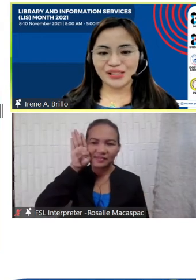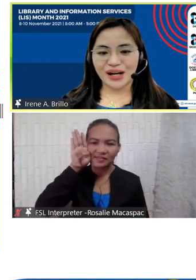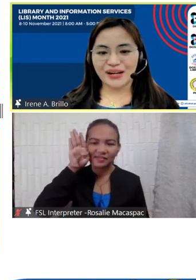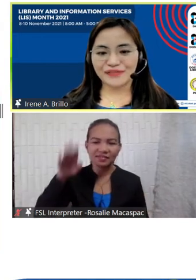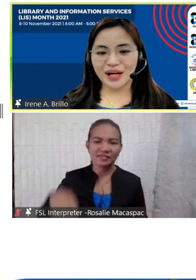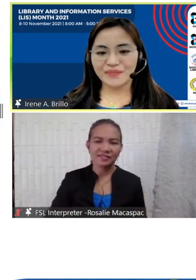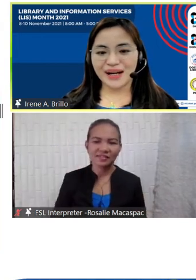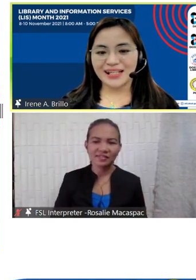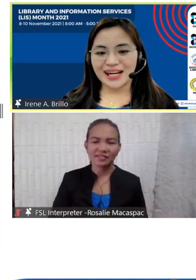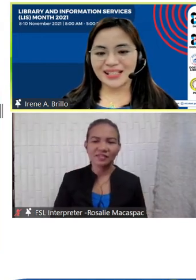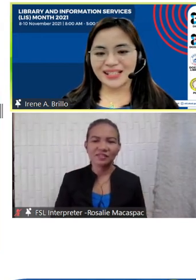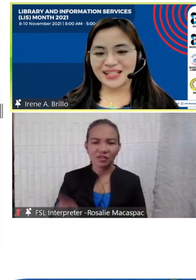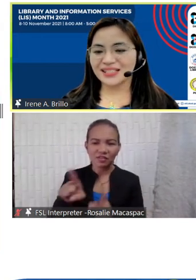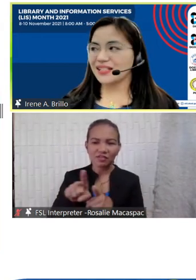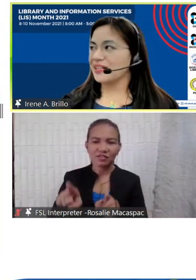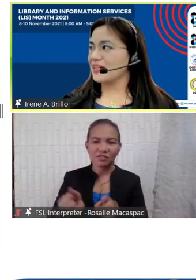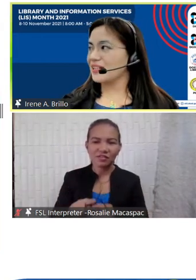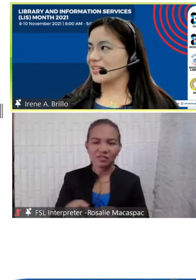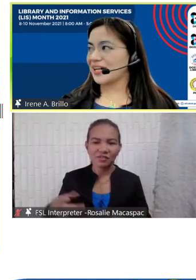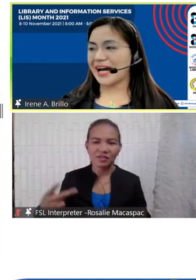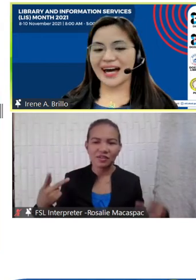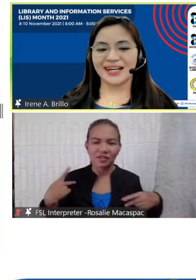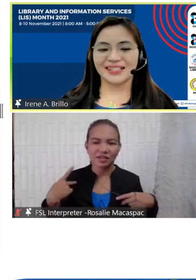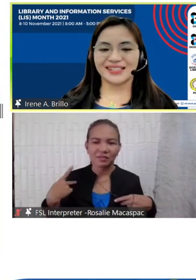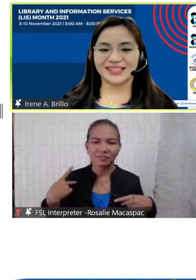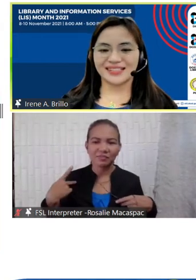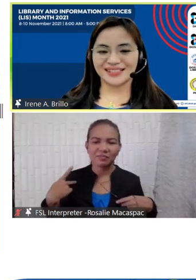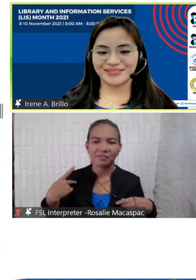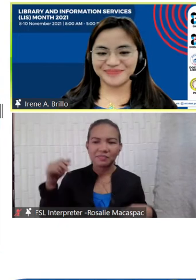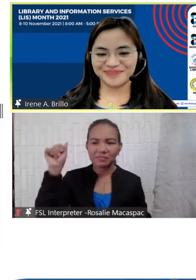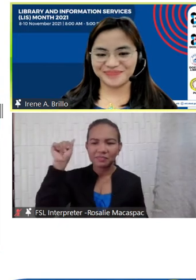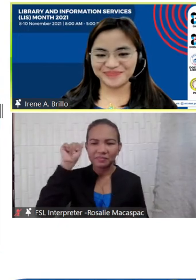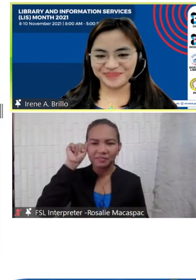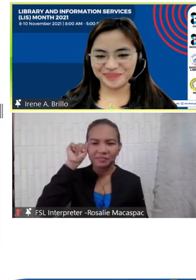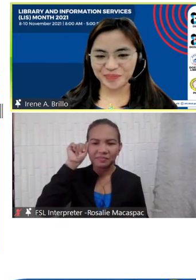We also have from Alexis Cass.